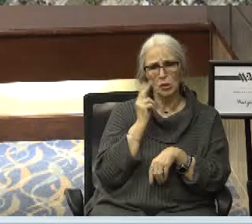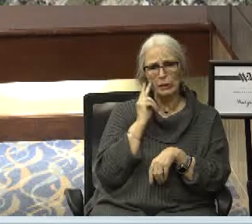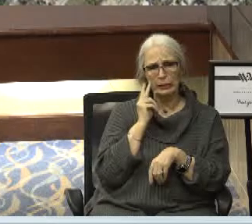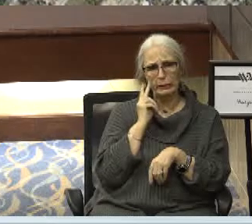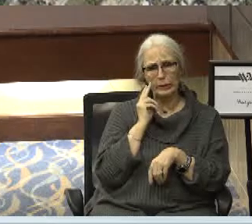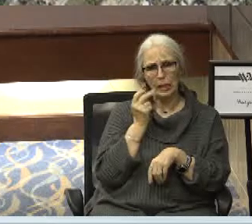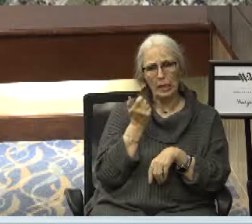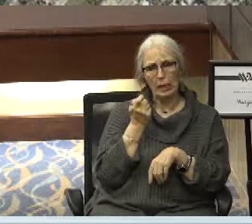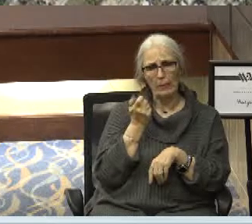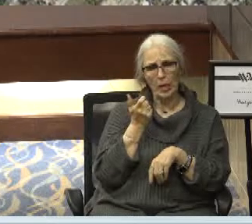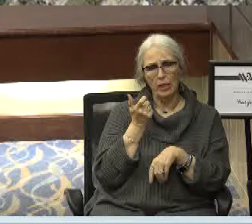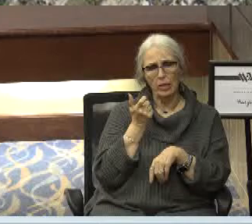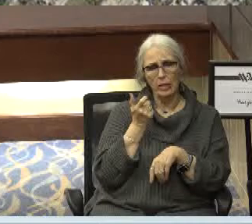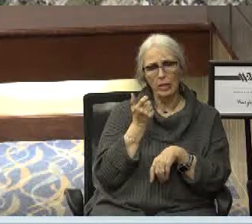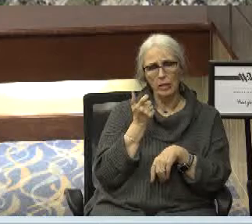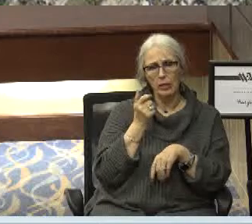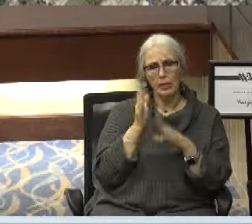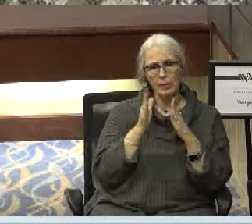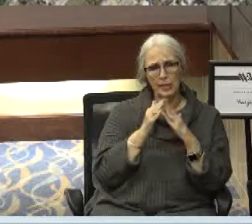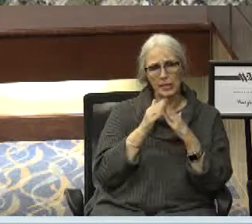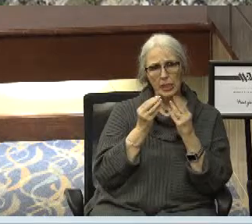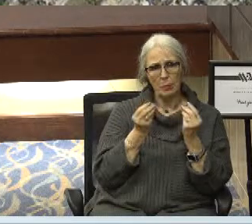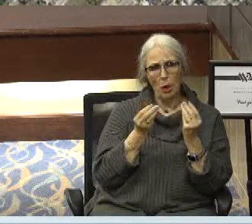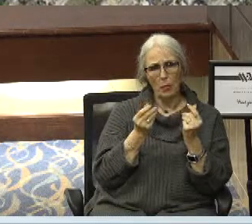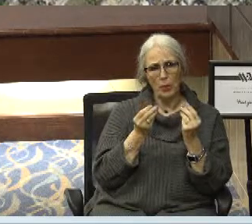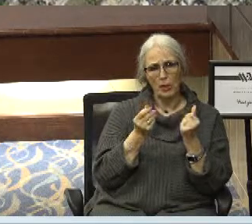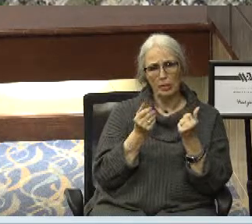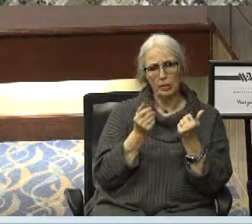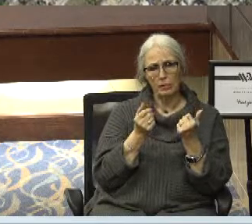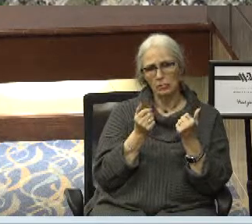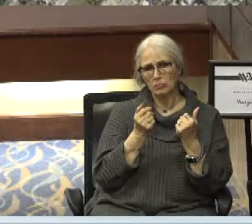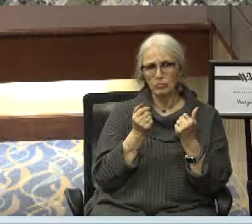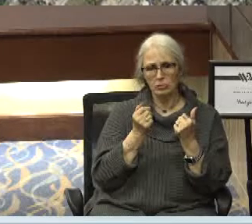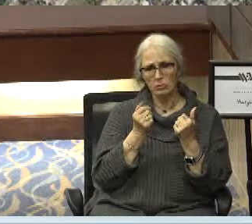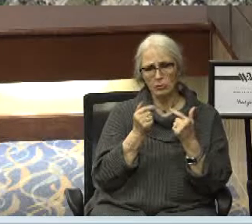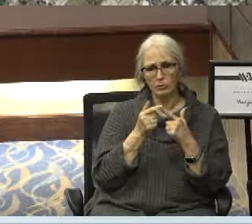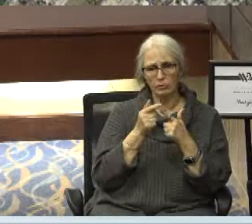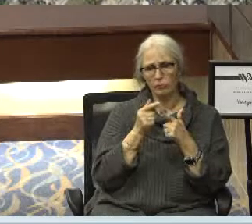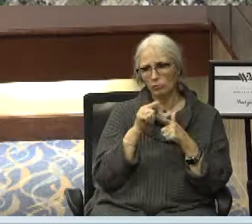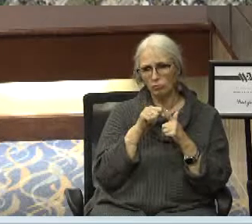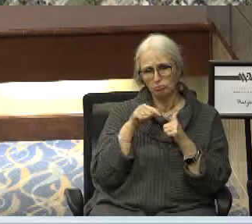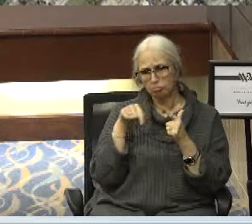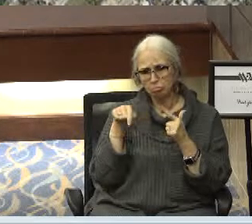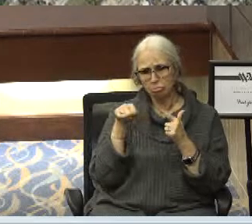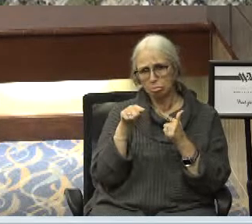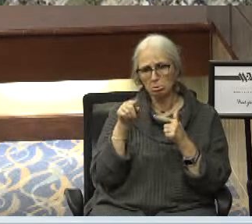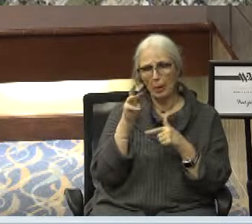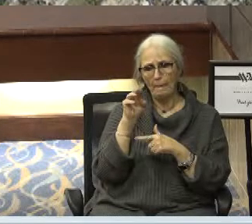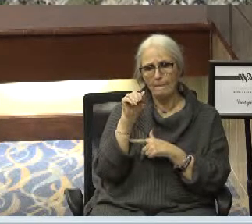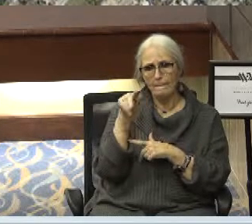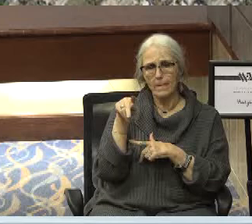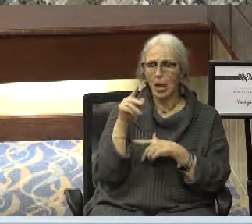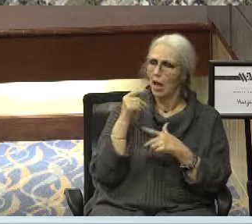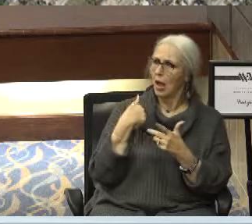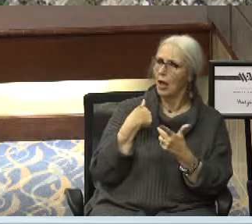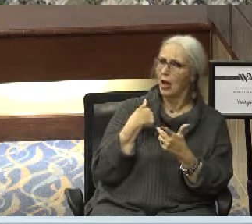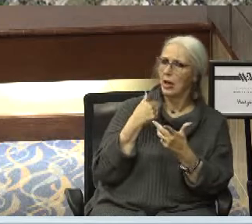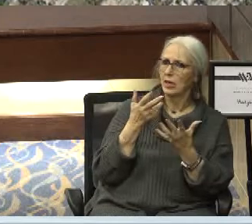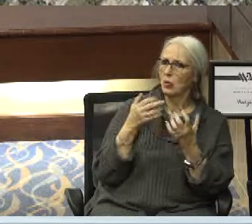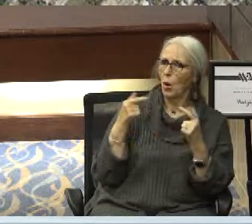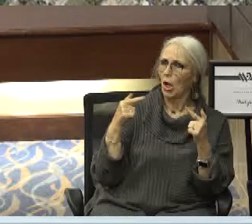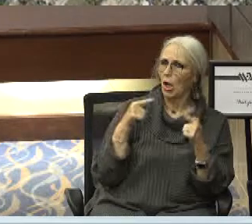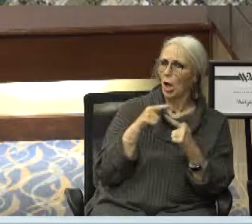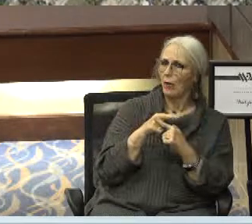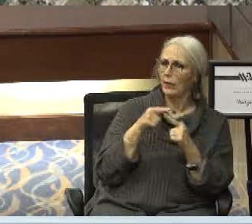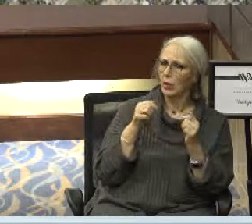bit of the city's property where the track is just right off the map here. Okay, I just didn't want any